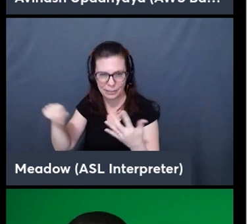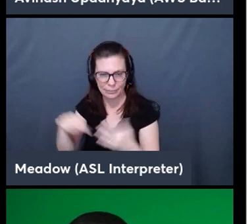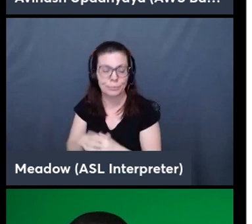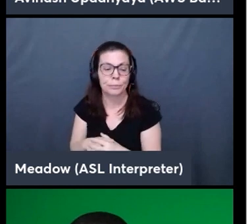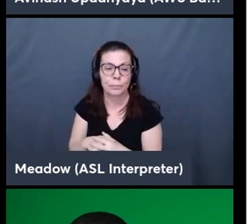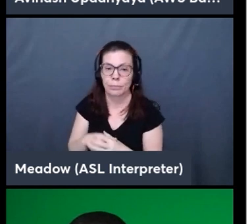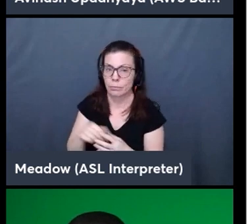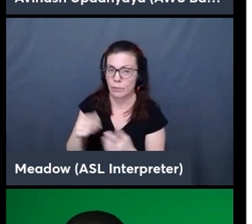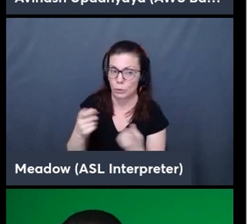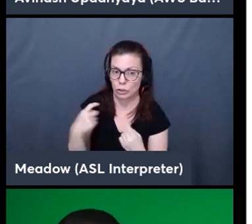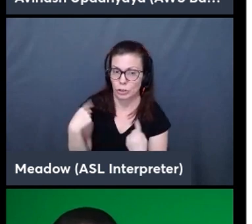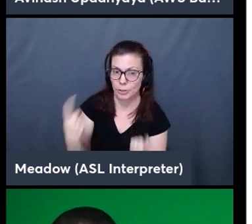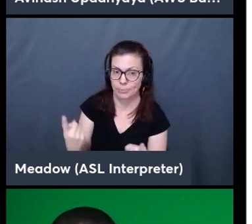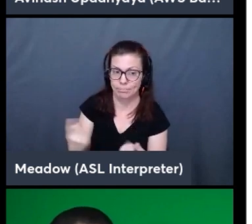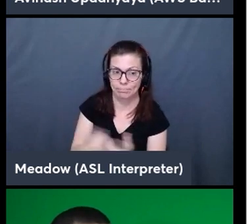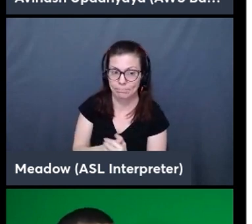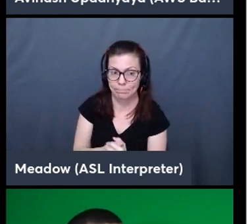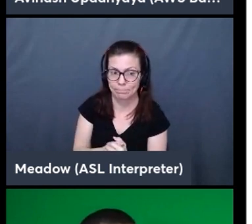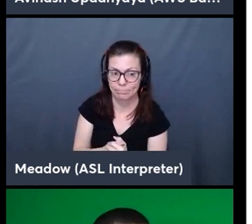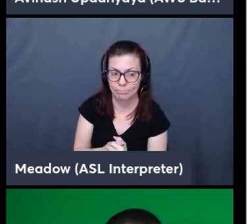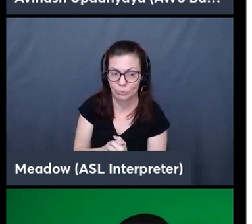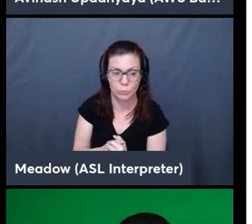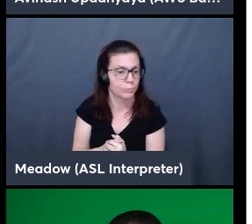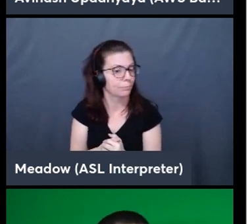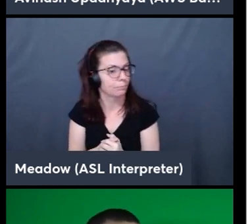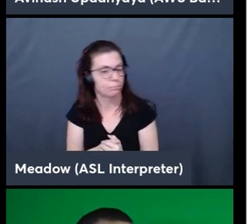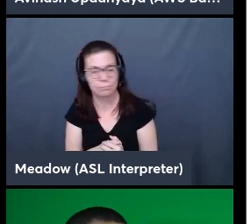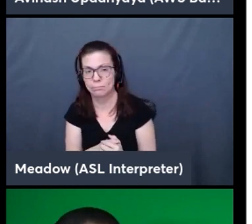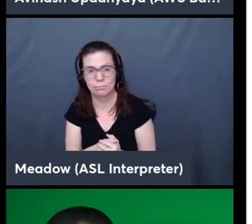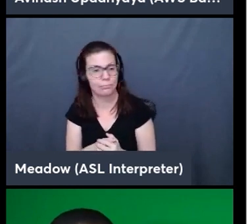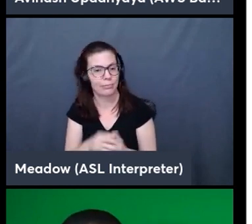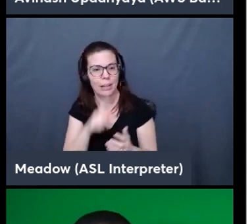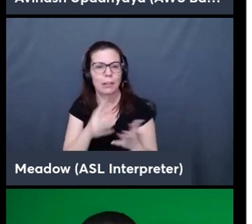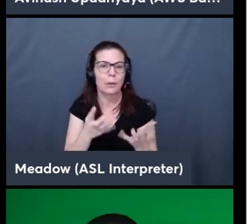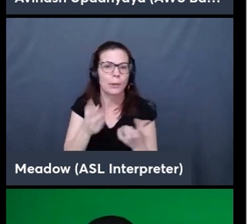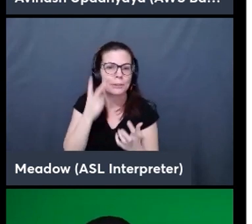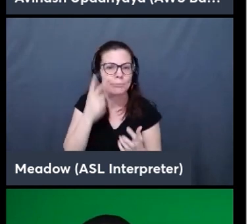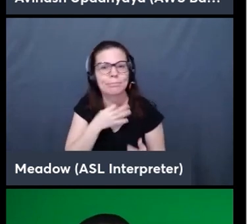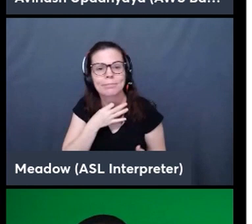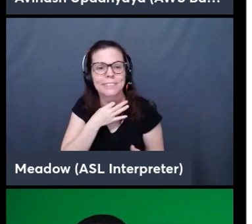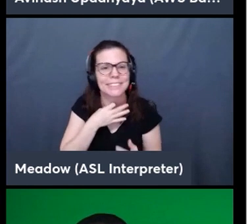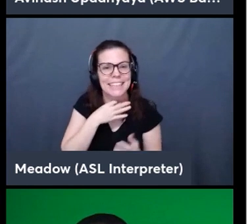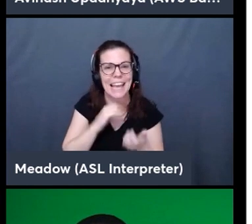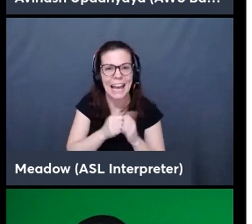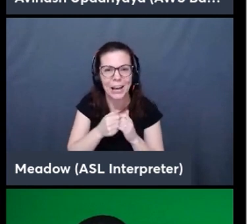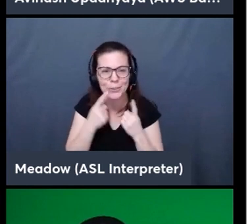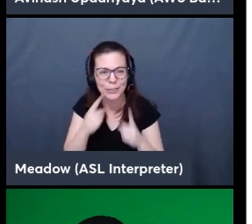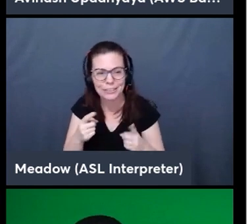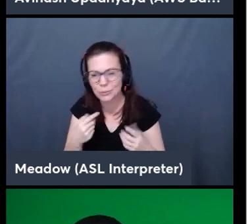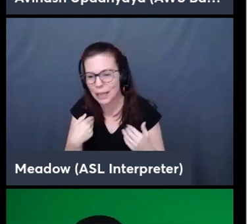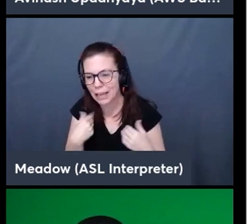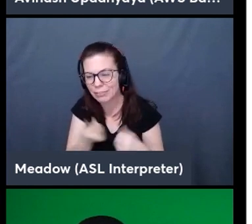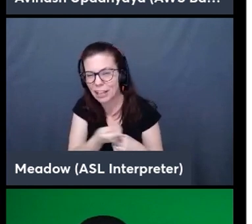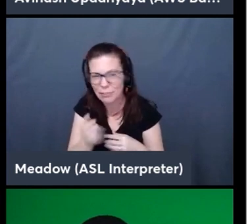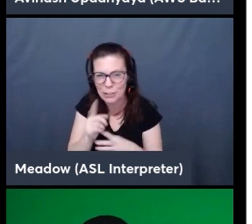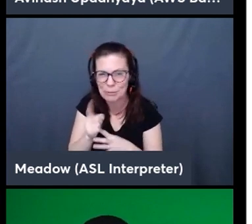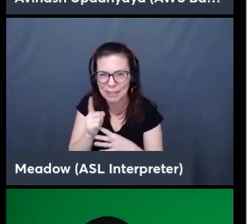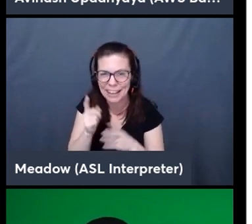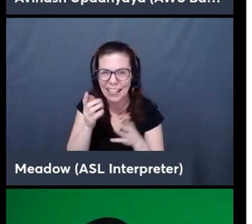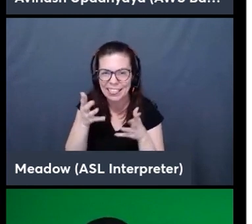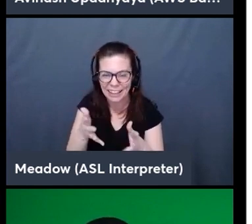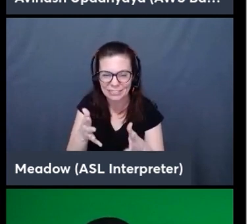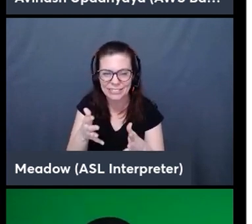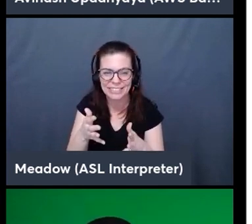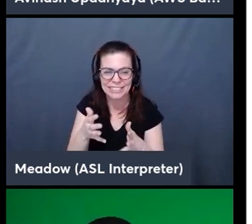Any questions? No, I just really want to see how all this plays out. We only have a couple of minutes left,